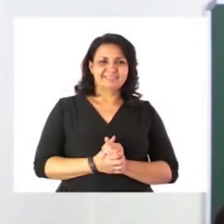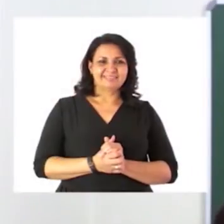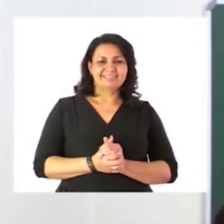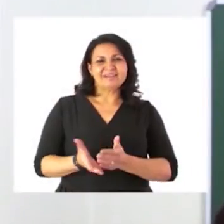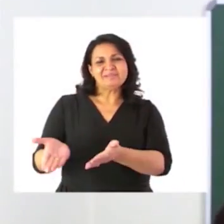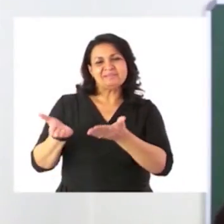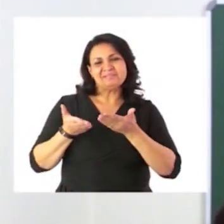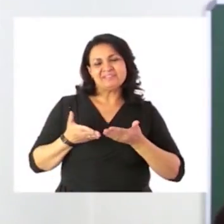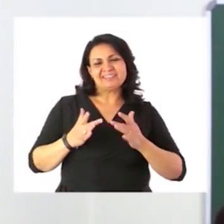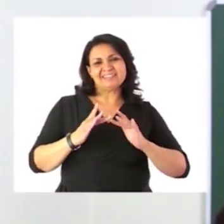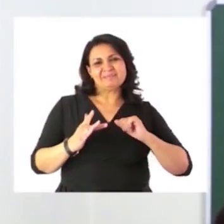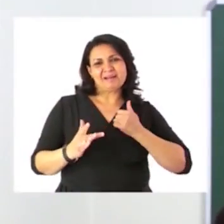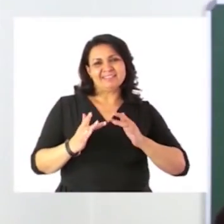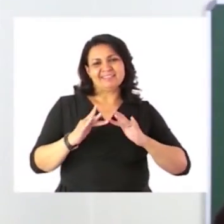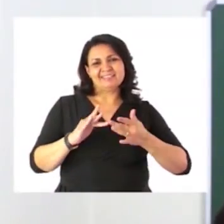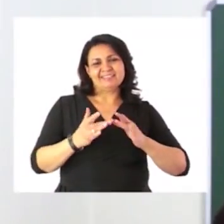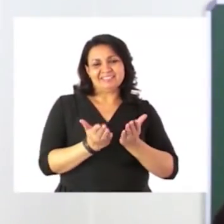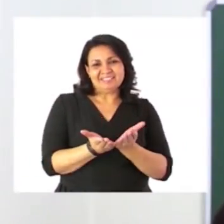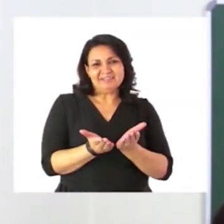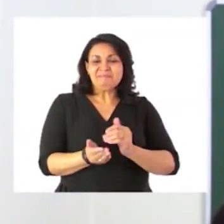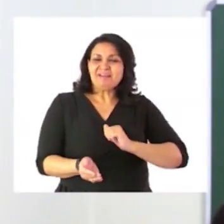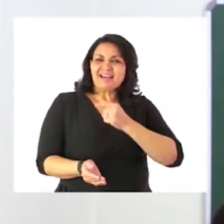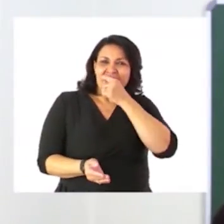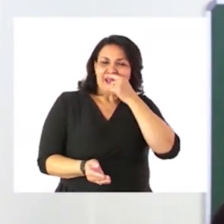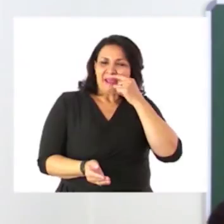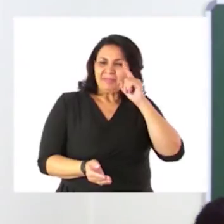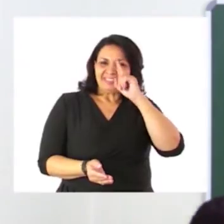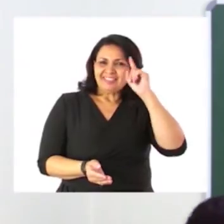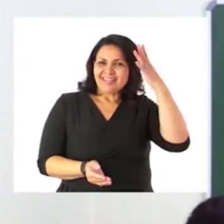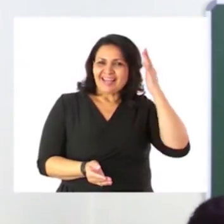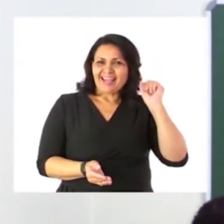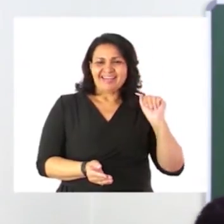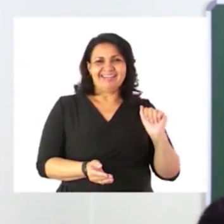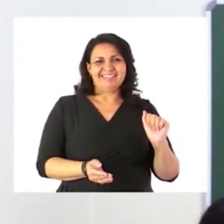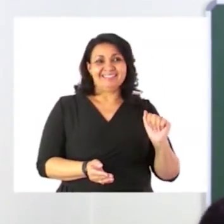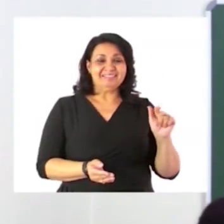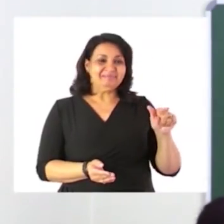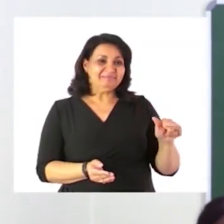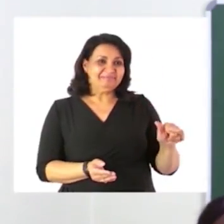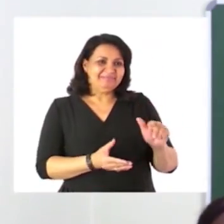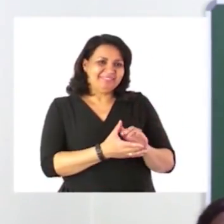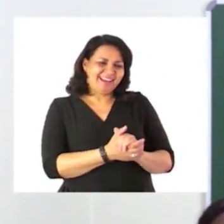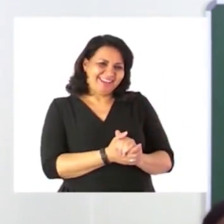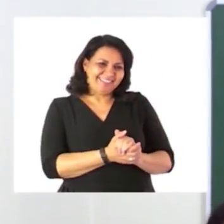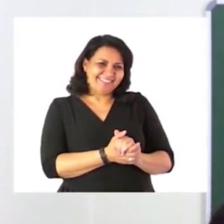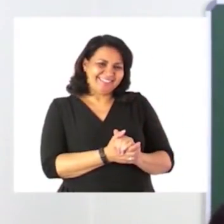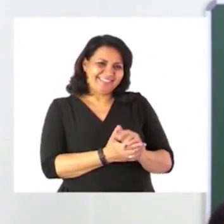welcome to my zone online school my name is teacher huakus and i'm joined by my friend